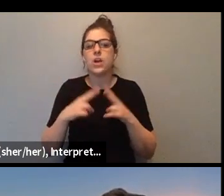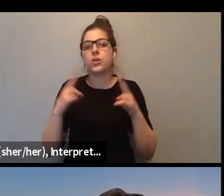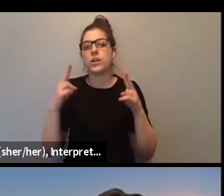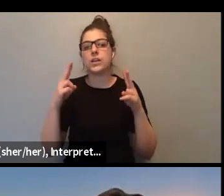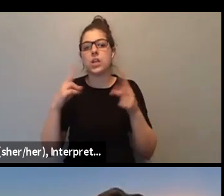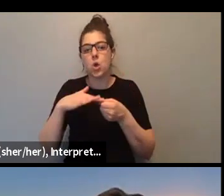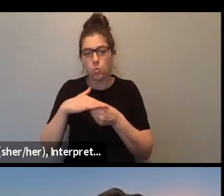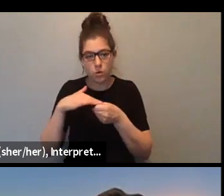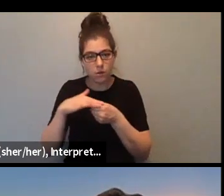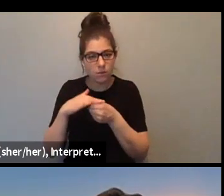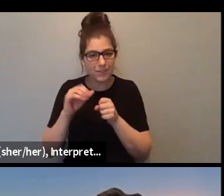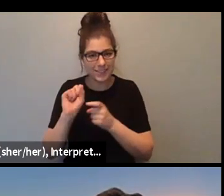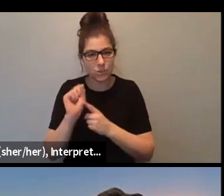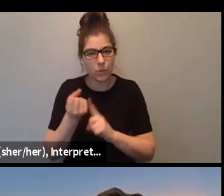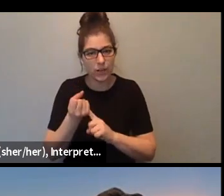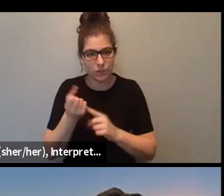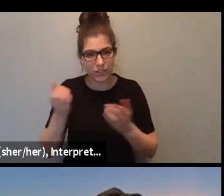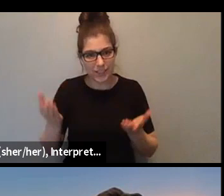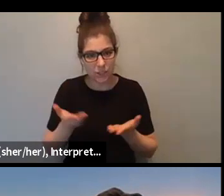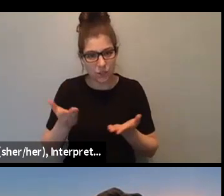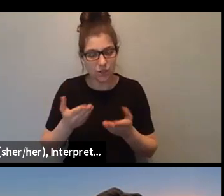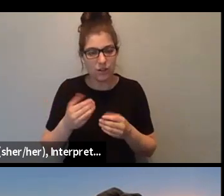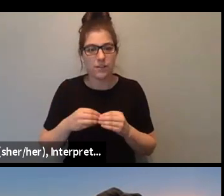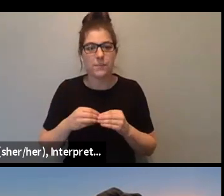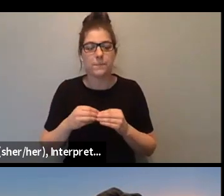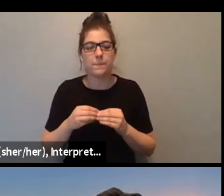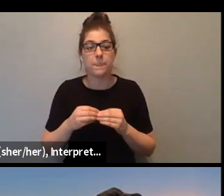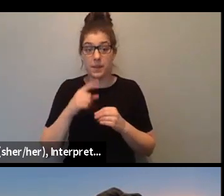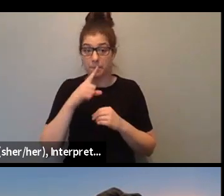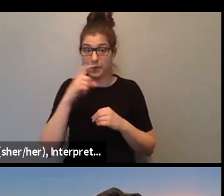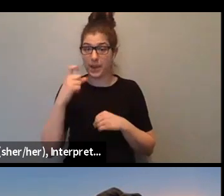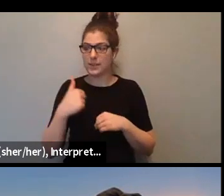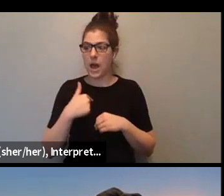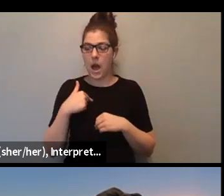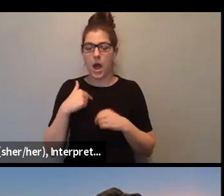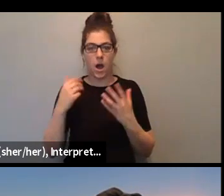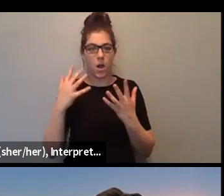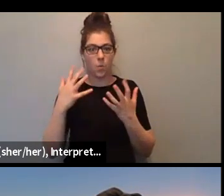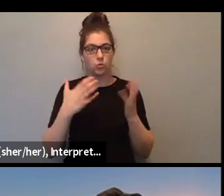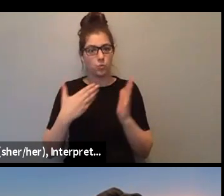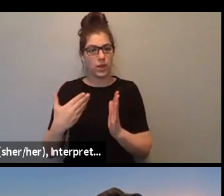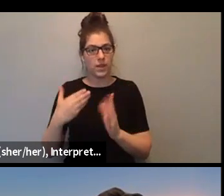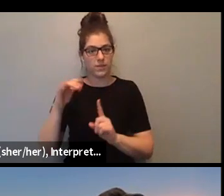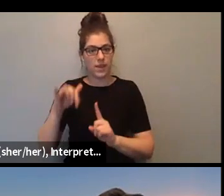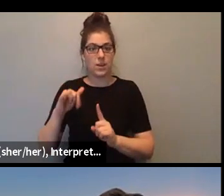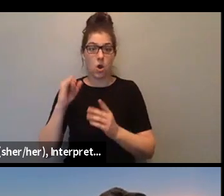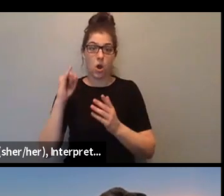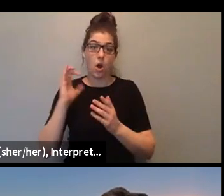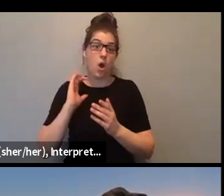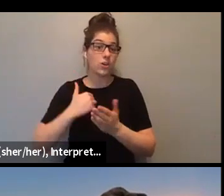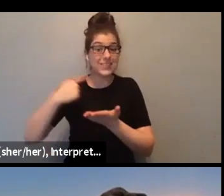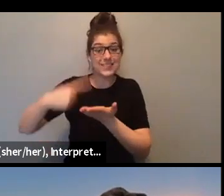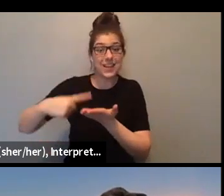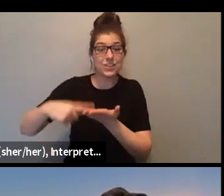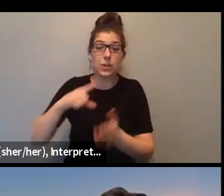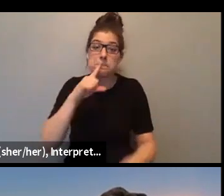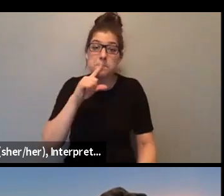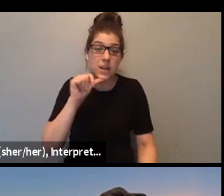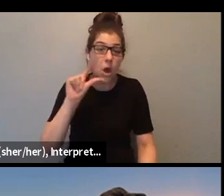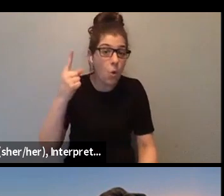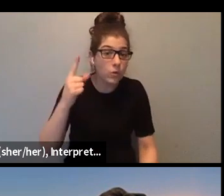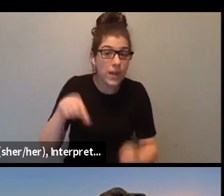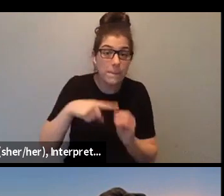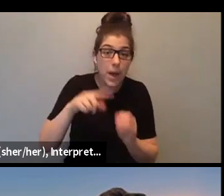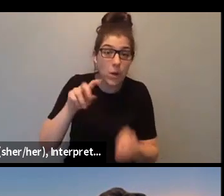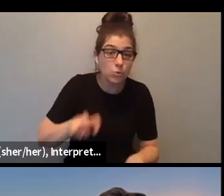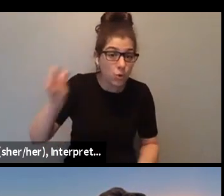local situation here because I do want to bring in that, you know, our discussion is not only about touring, it can